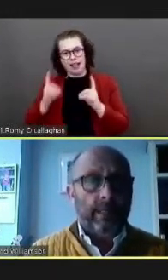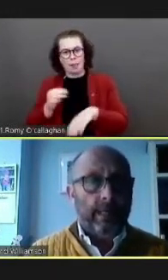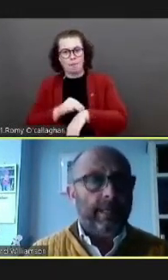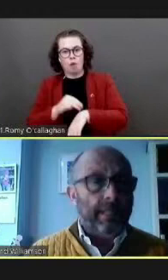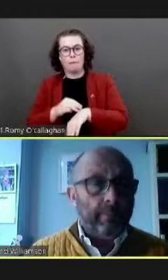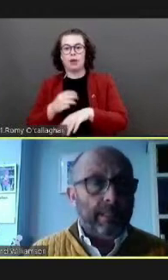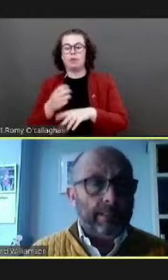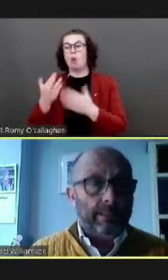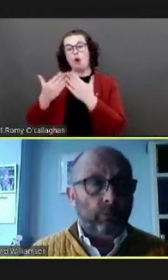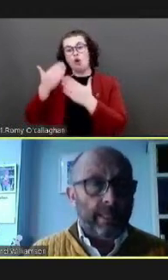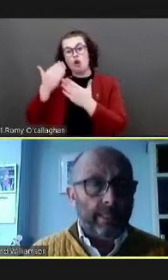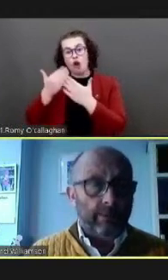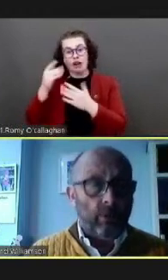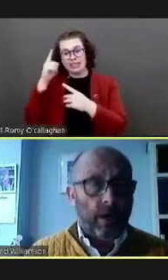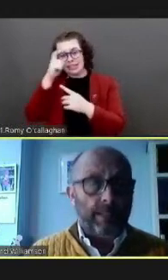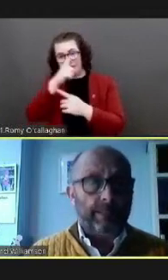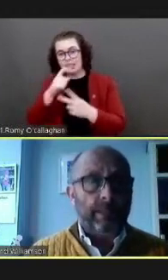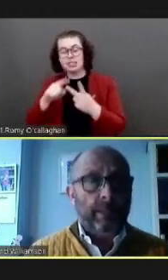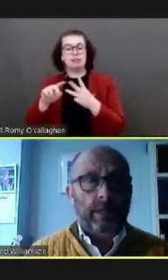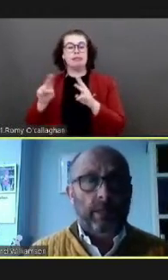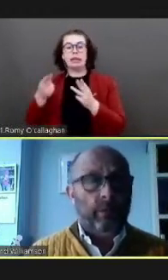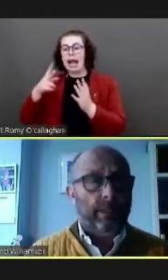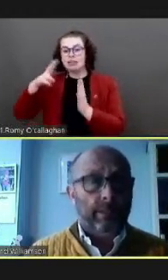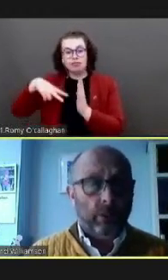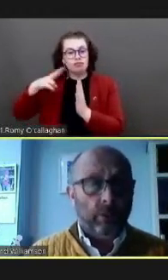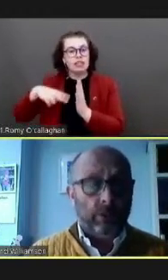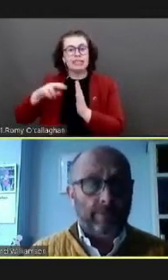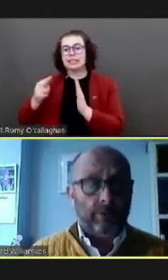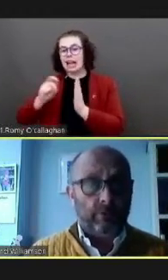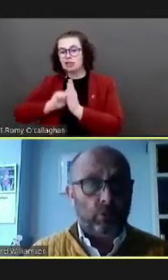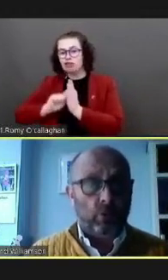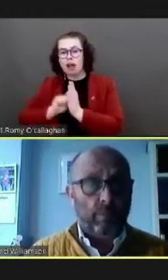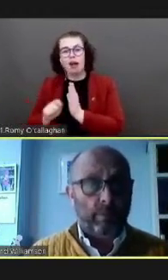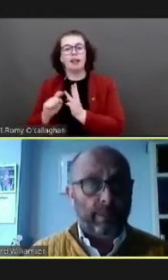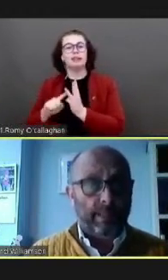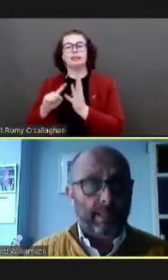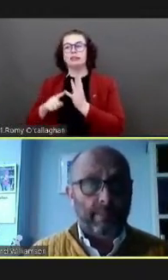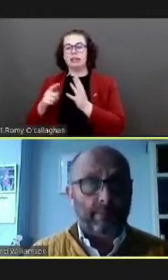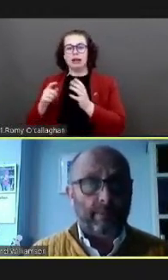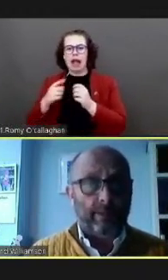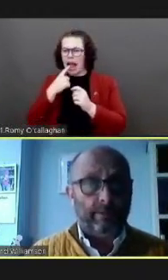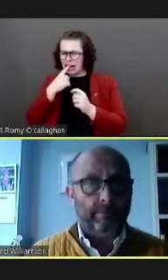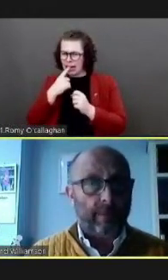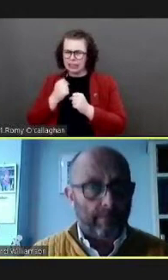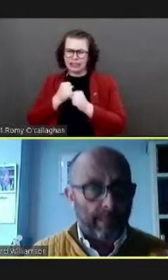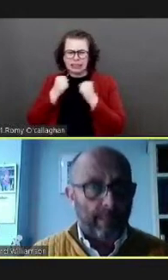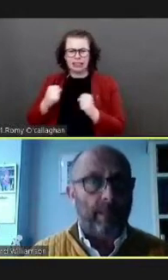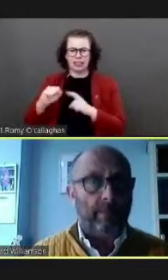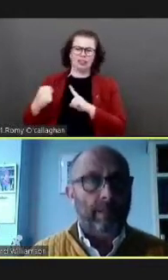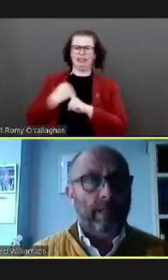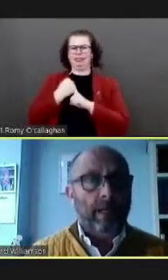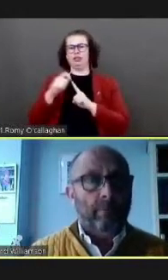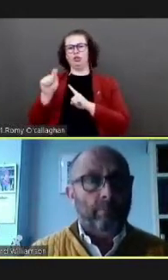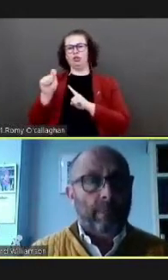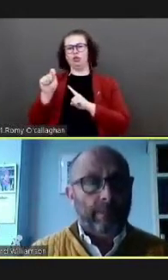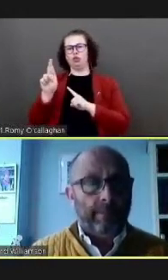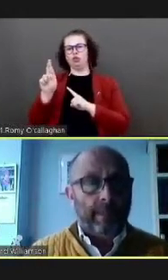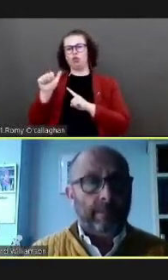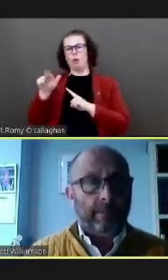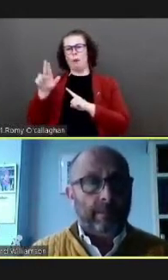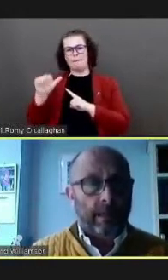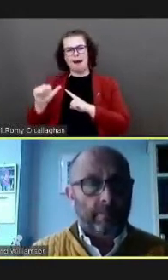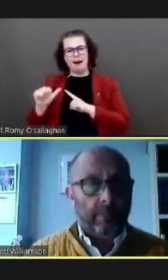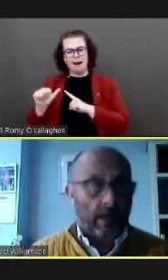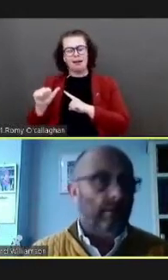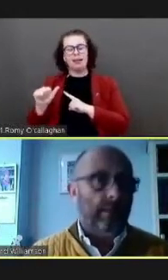with an inability to read and write, with huge levels of trauma within their background have been coming up. But the